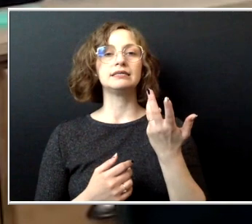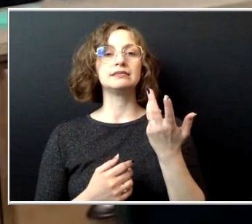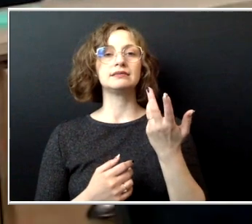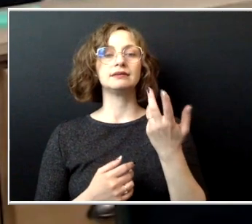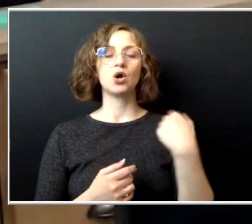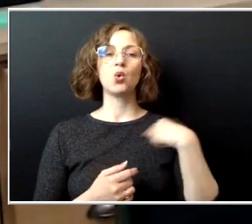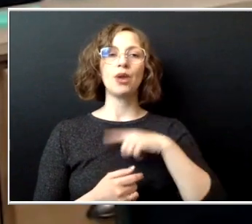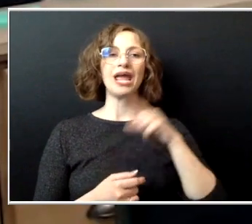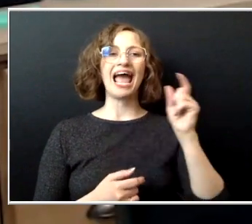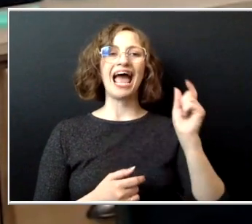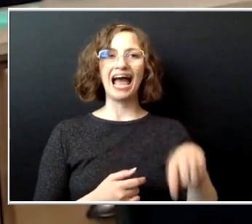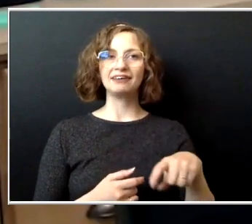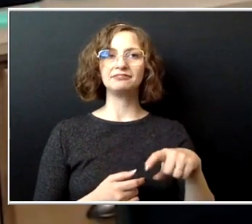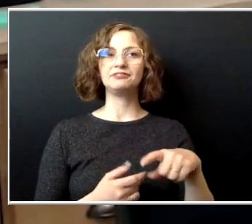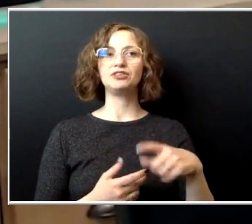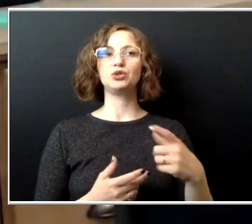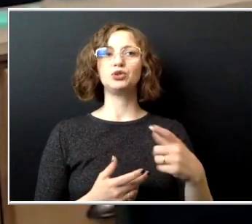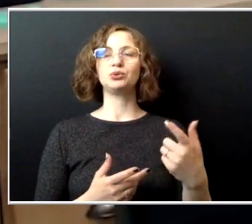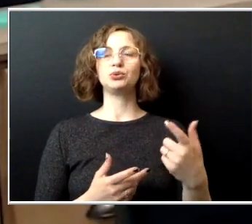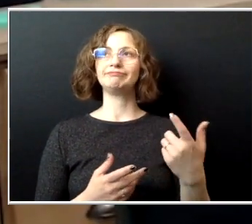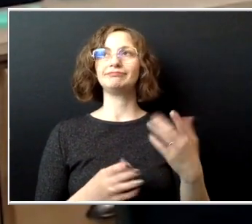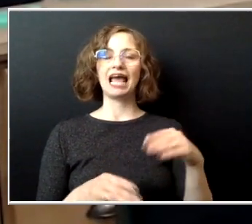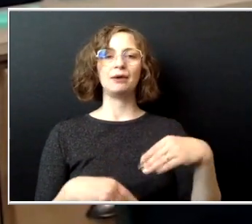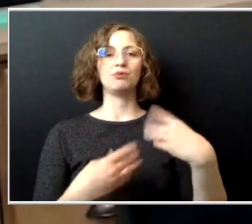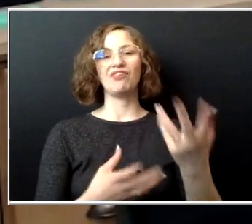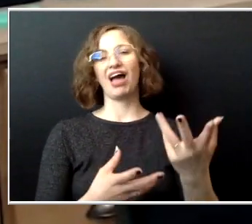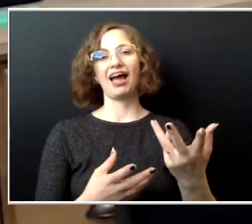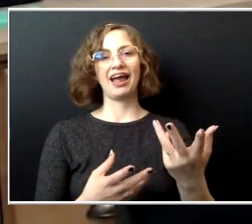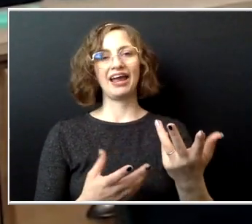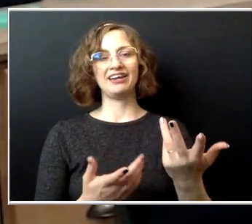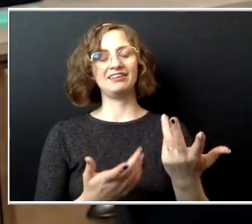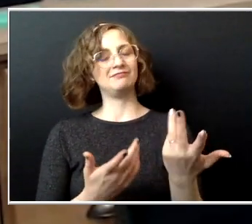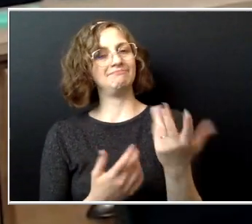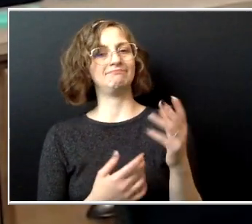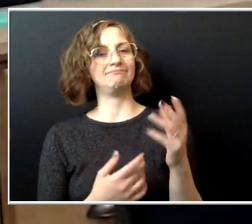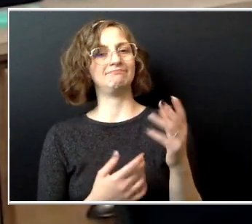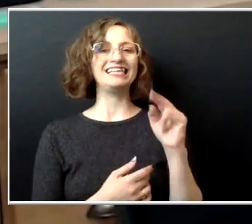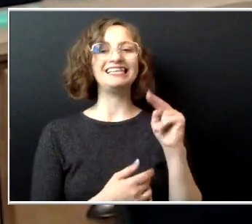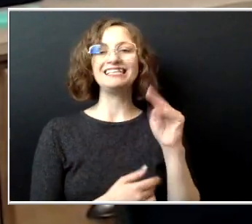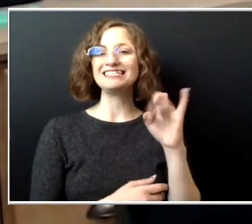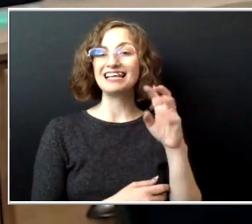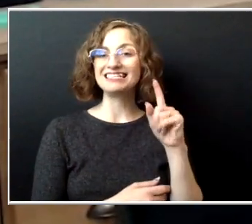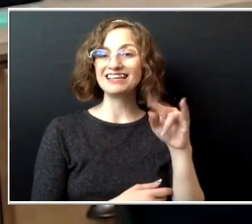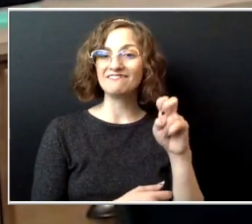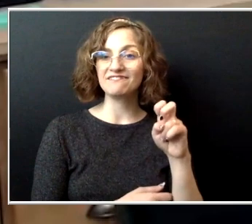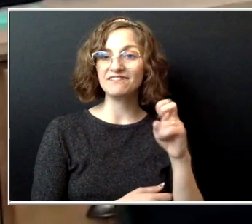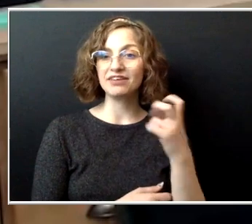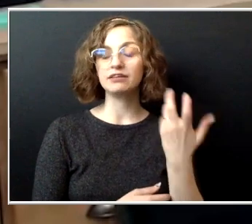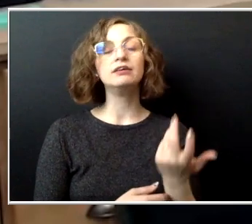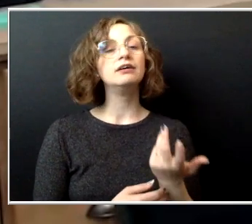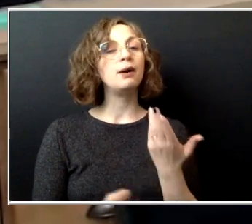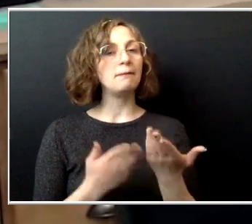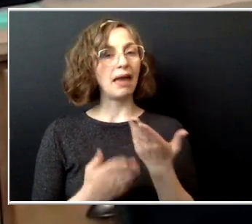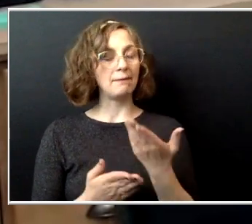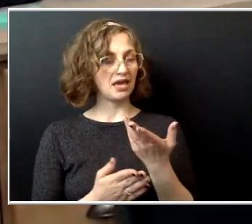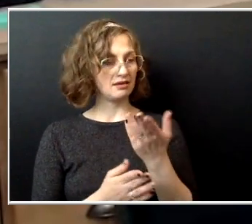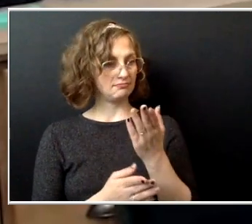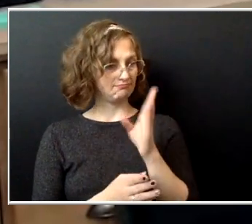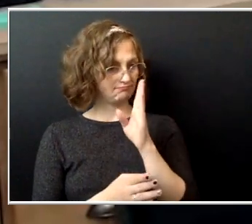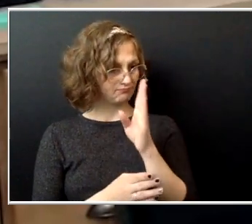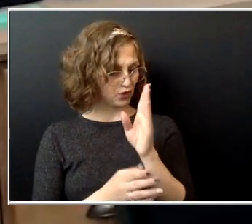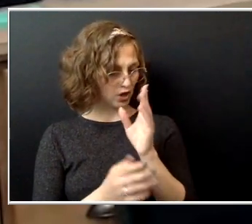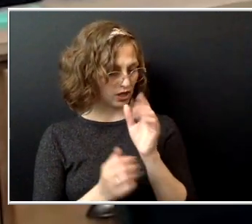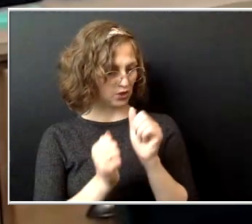I think, and maybe it's some collaborative incentive that works directly with the community that is looking for the